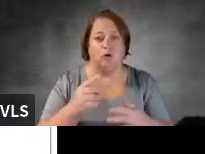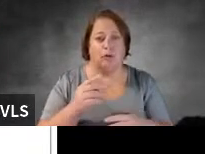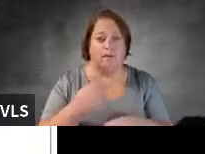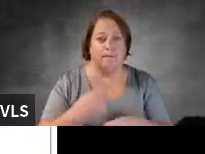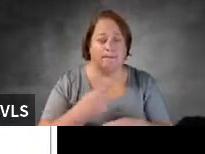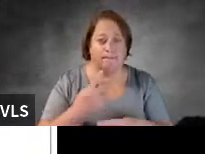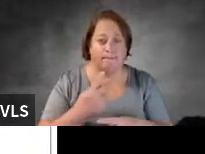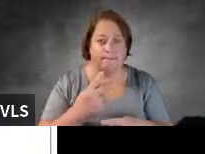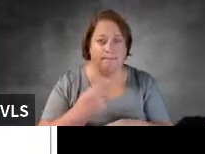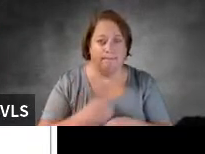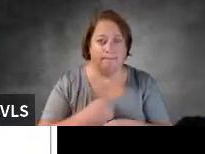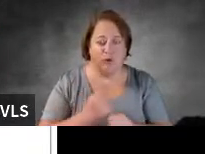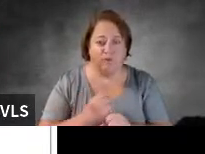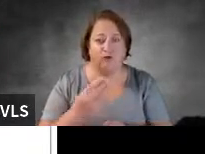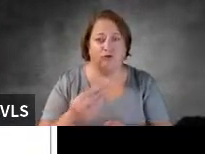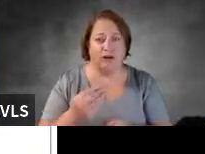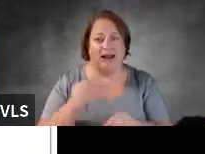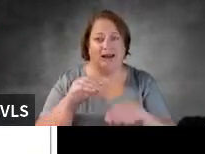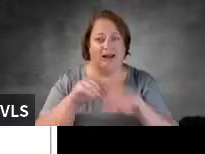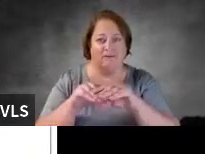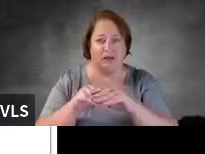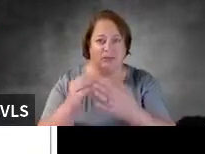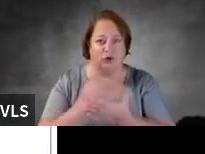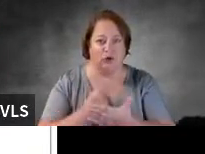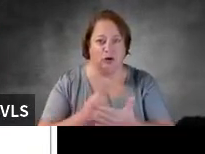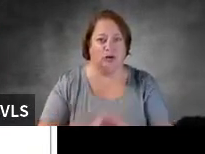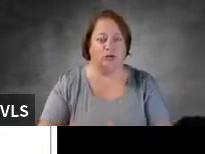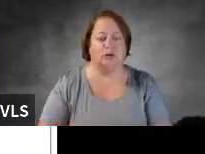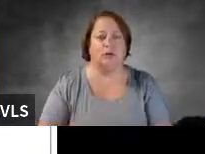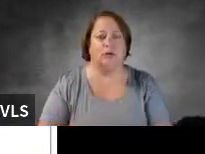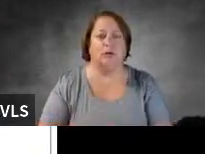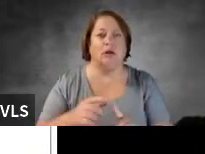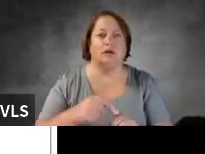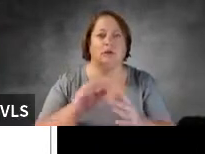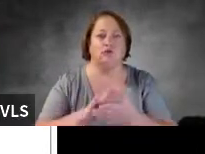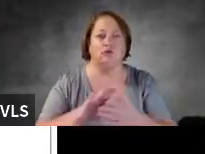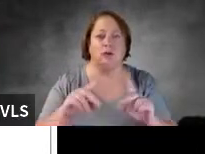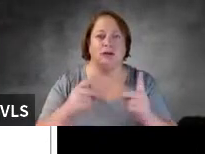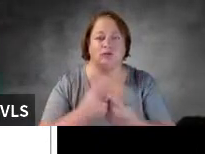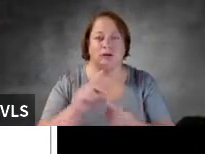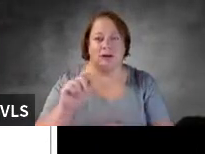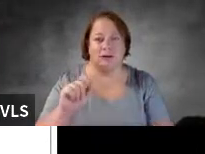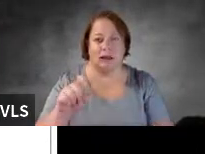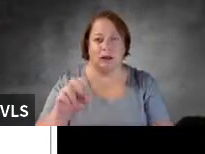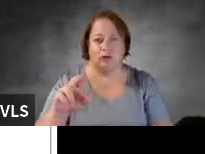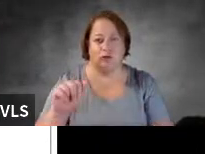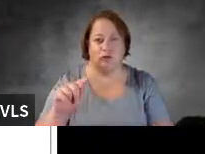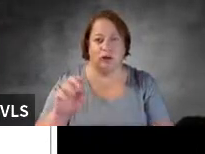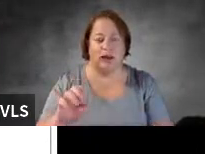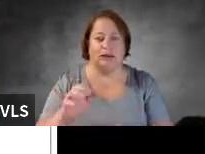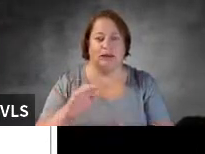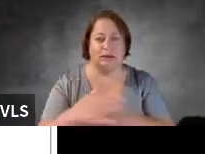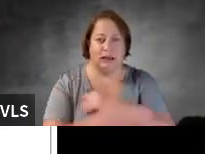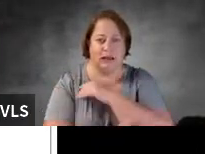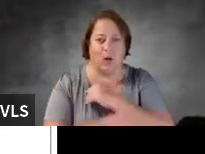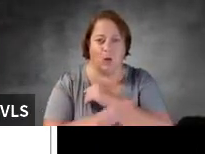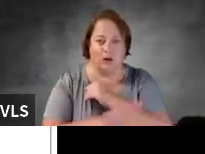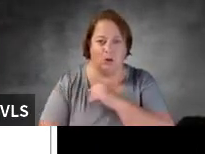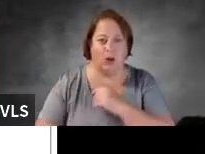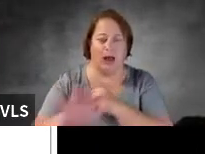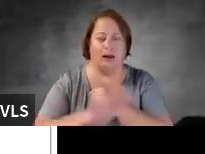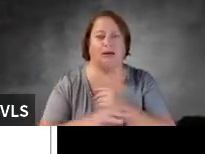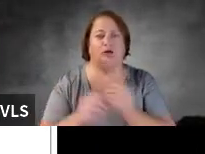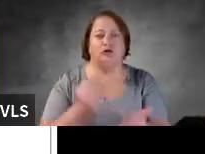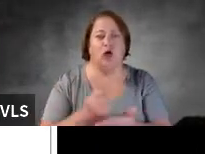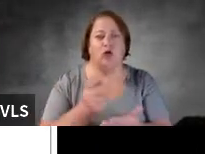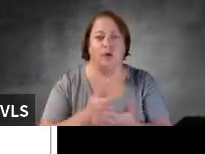then earnings on investment. Special School District tax rate is countywide, and it's authorized